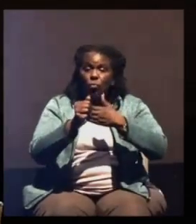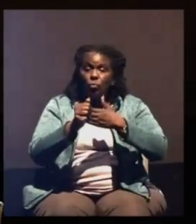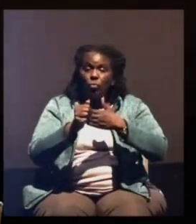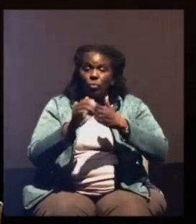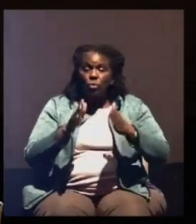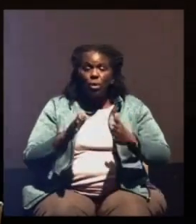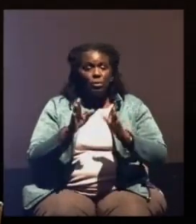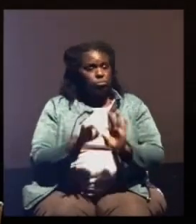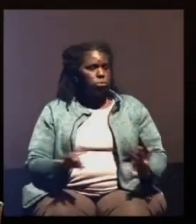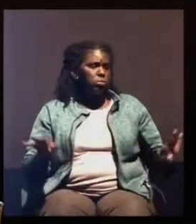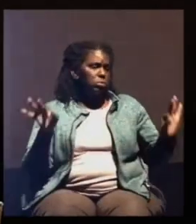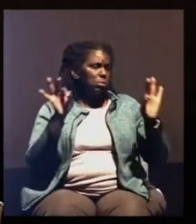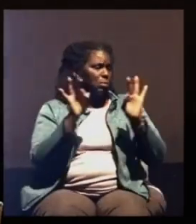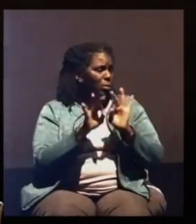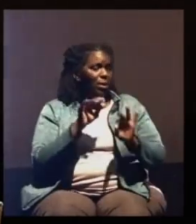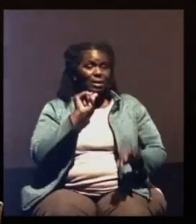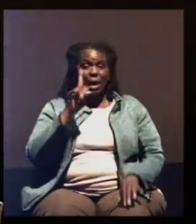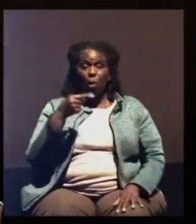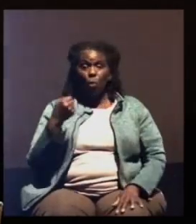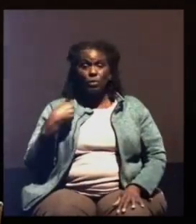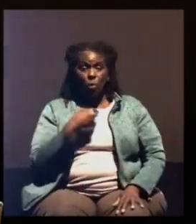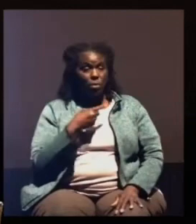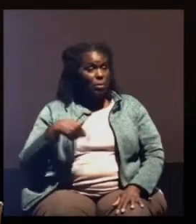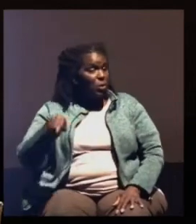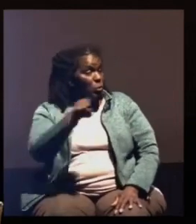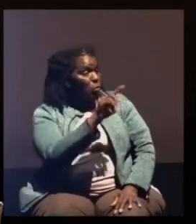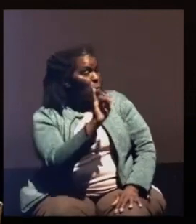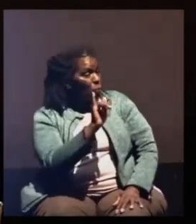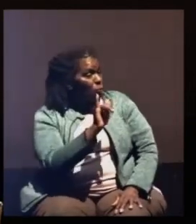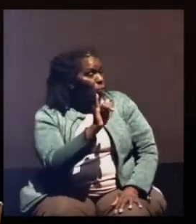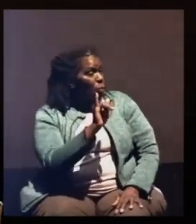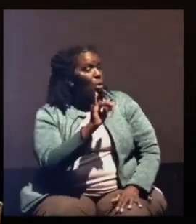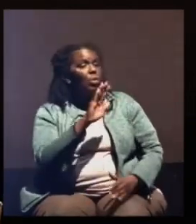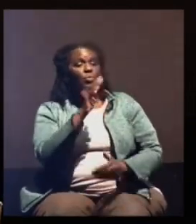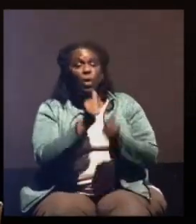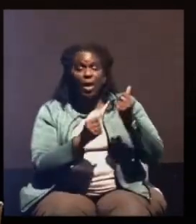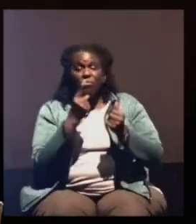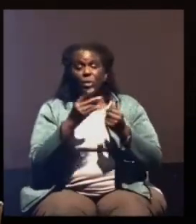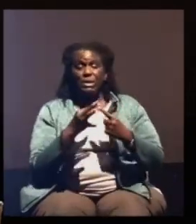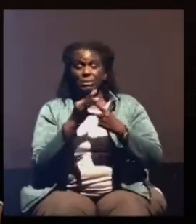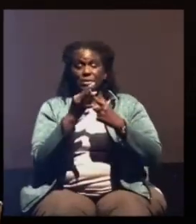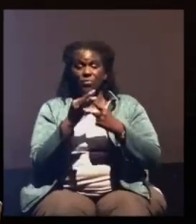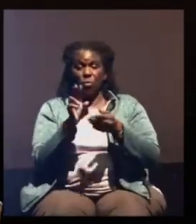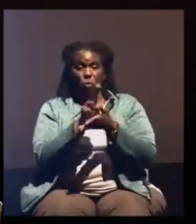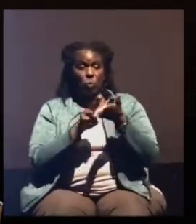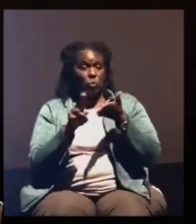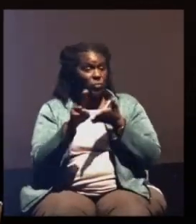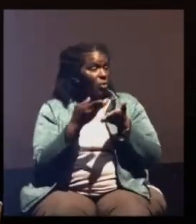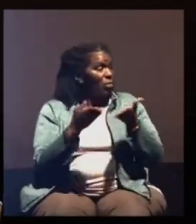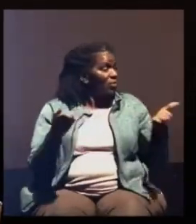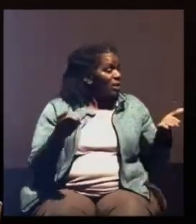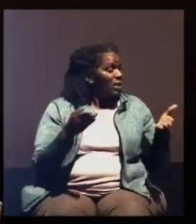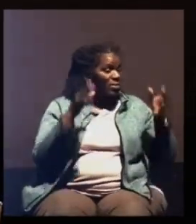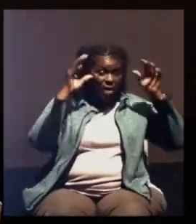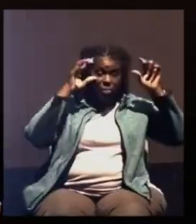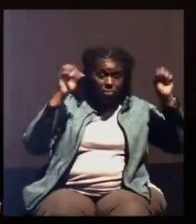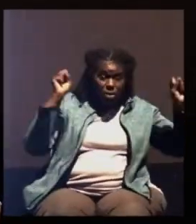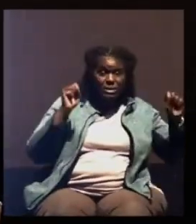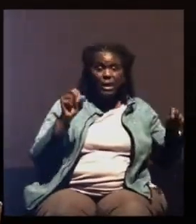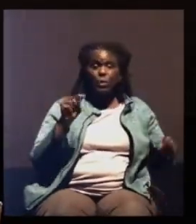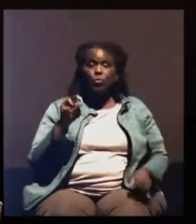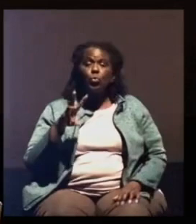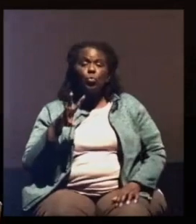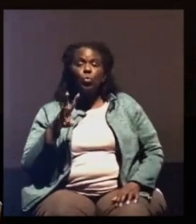think it's super important, not just to us, but to you guys, to everyone, and especially for the university. For the things that the president wants to